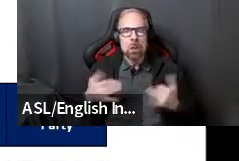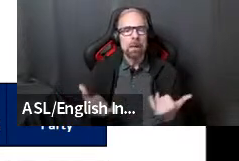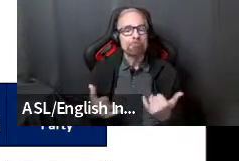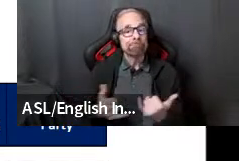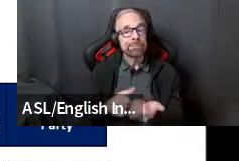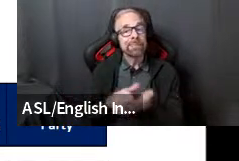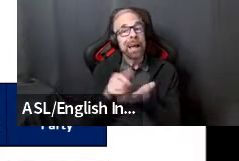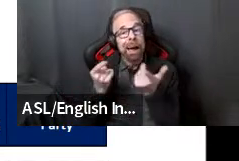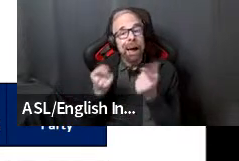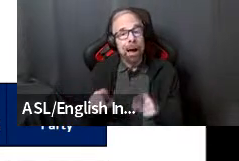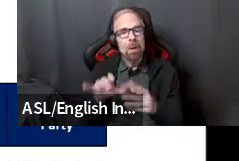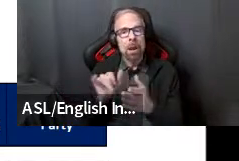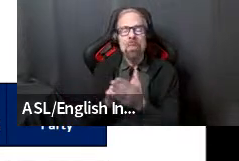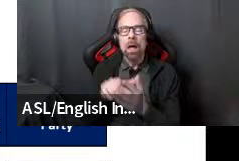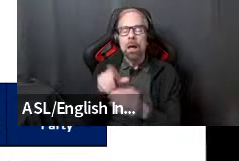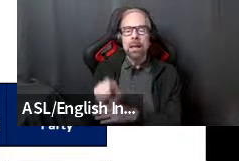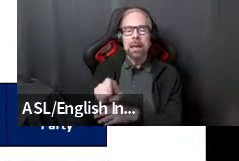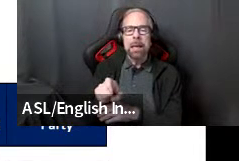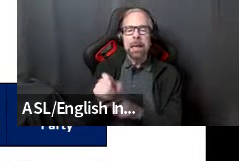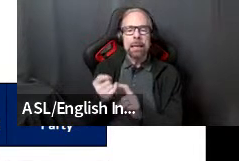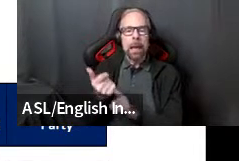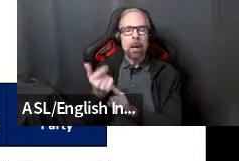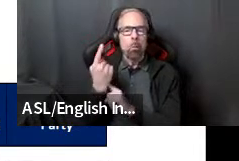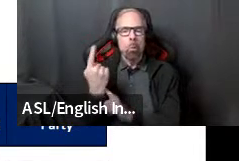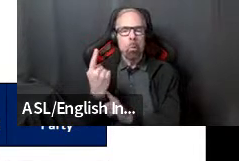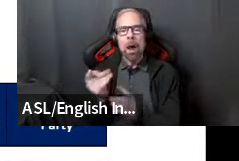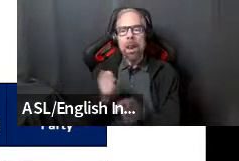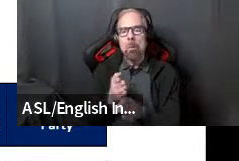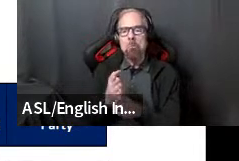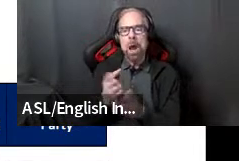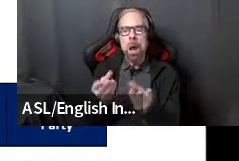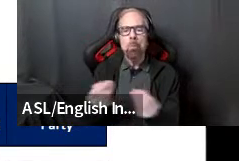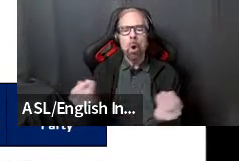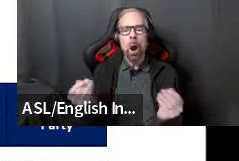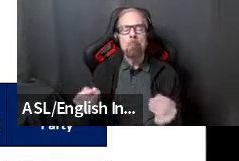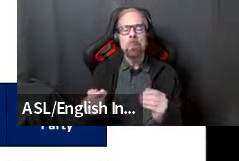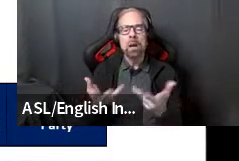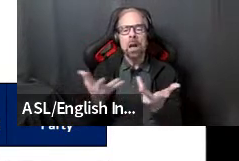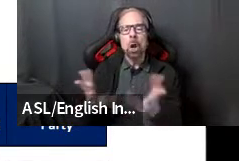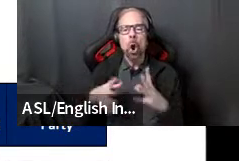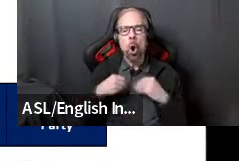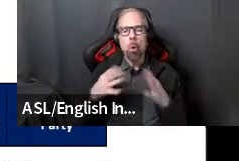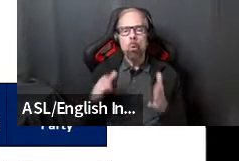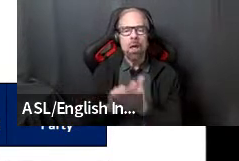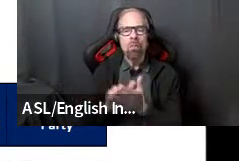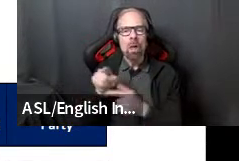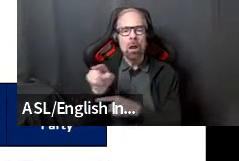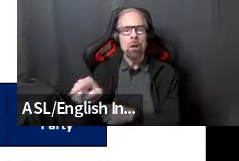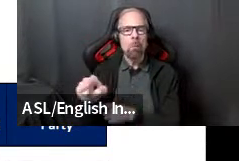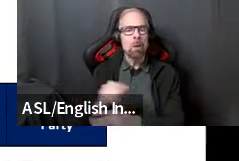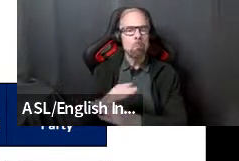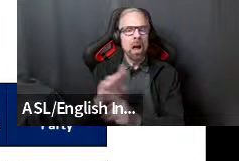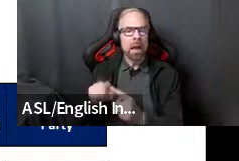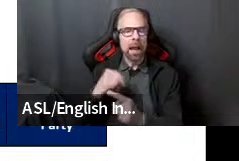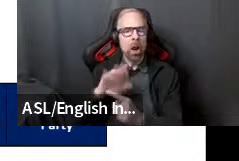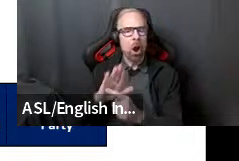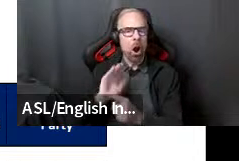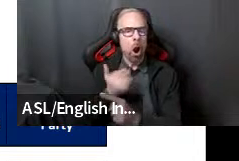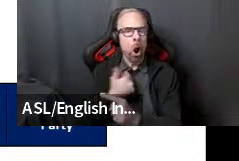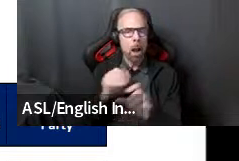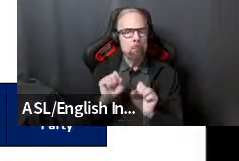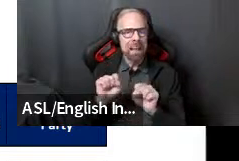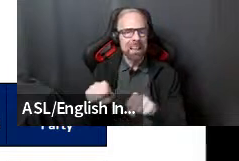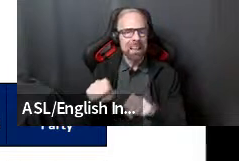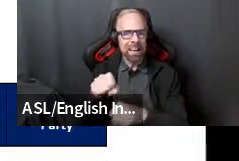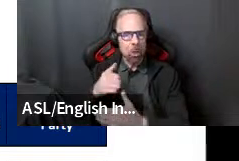to take out one of the main property owners who's been thwarting our ability to get passage through there. So they're going to add a